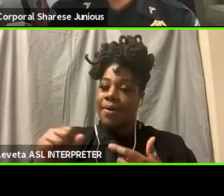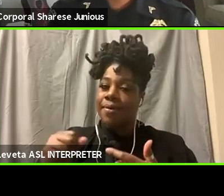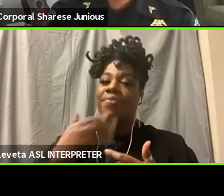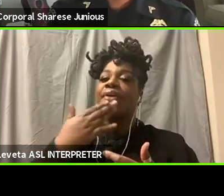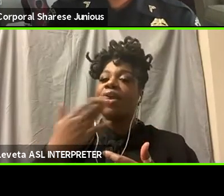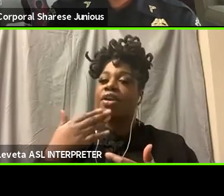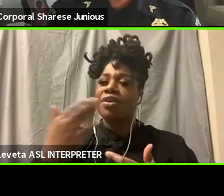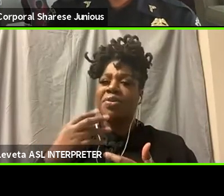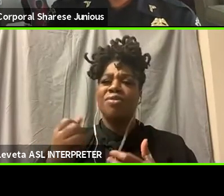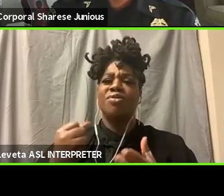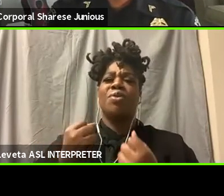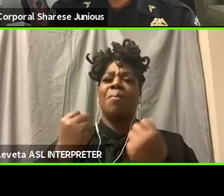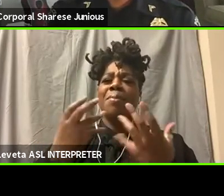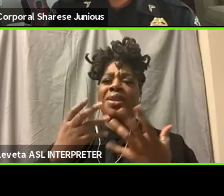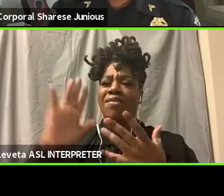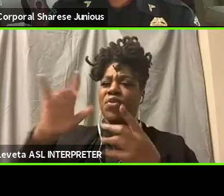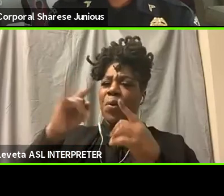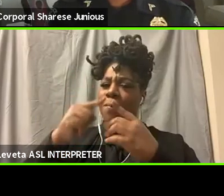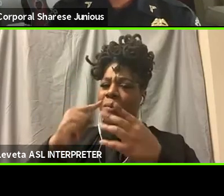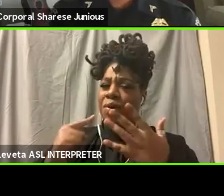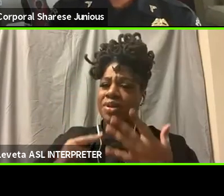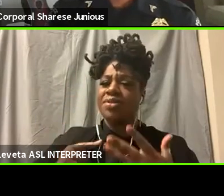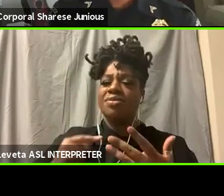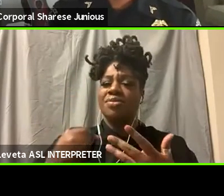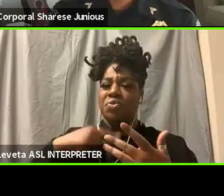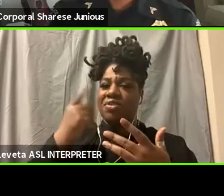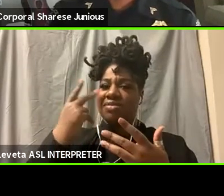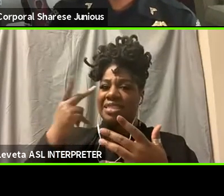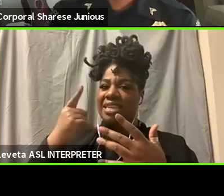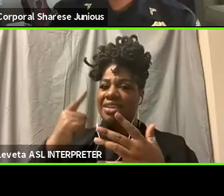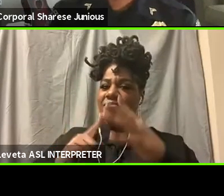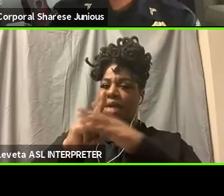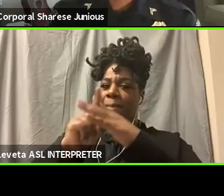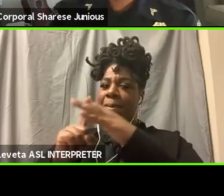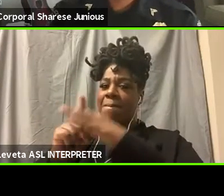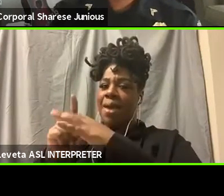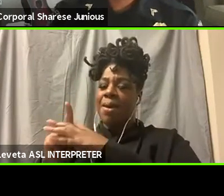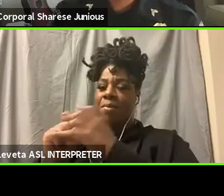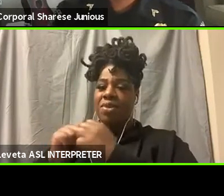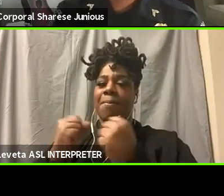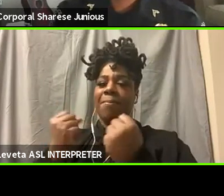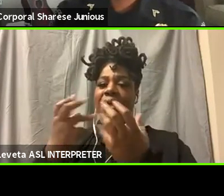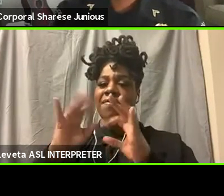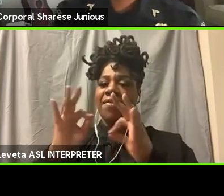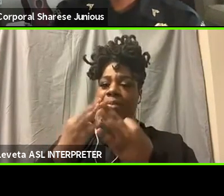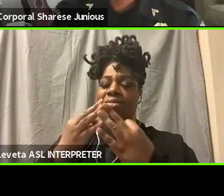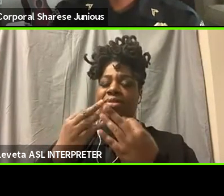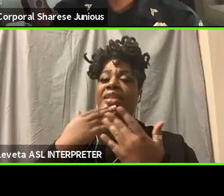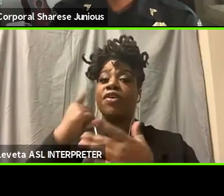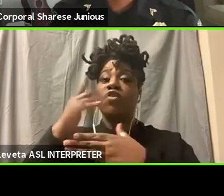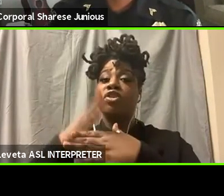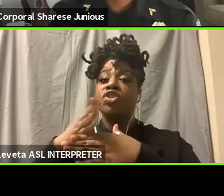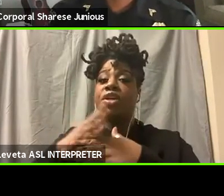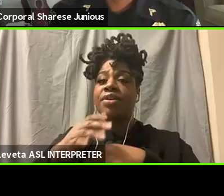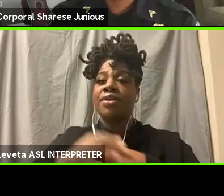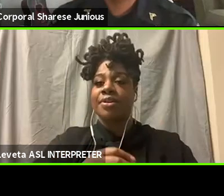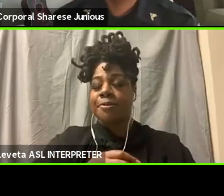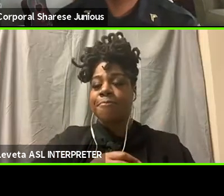They talk about having those kinds of experiences. So thank you for sharing that with us. And we're going to move to Corporal